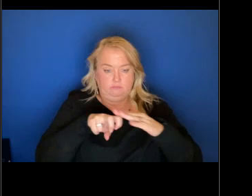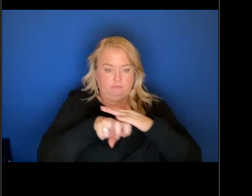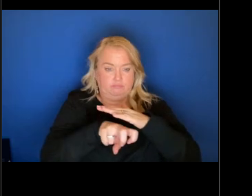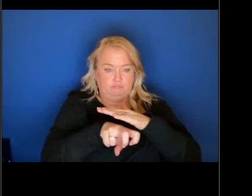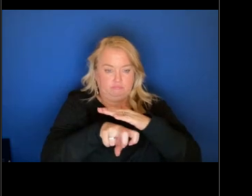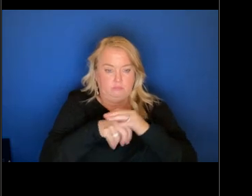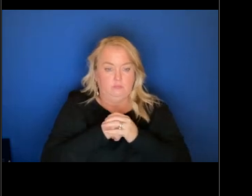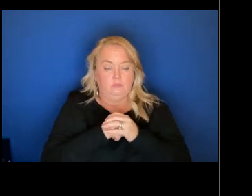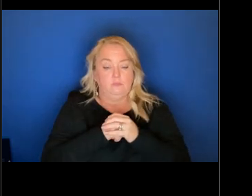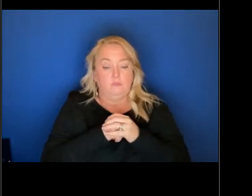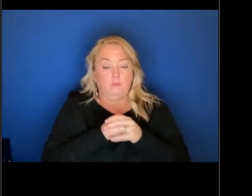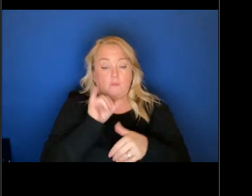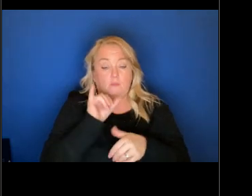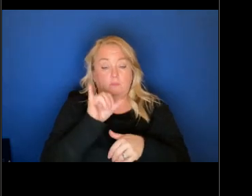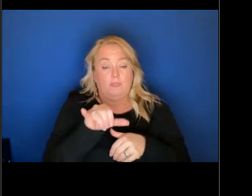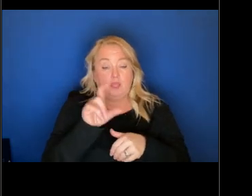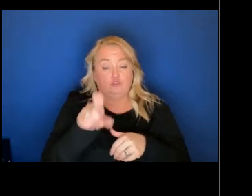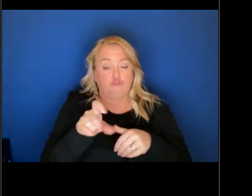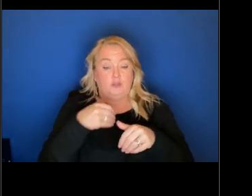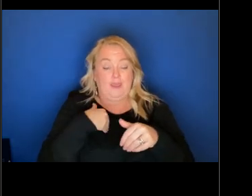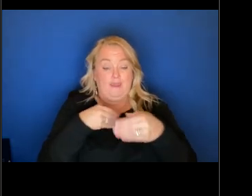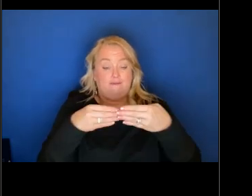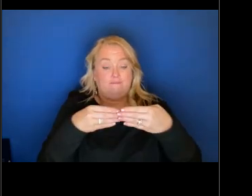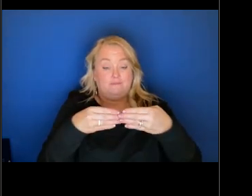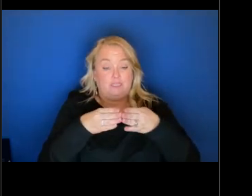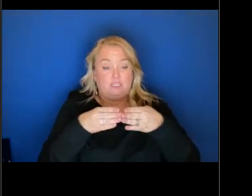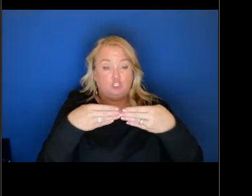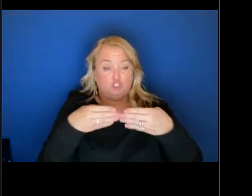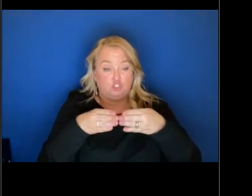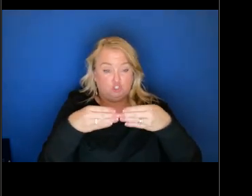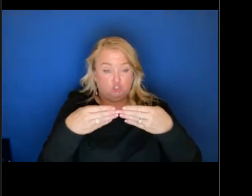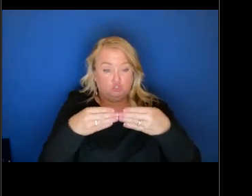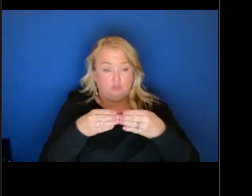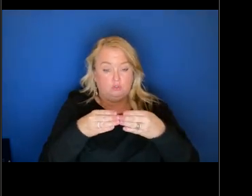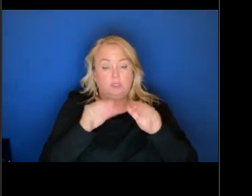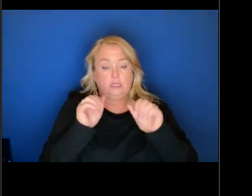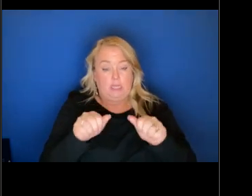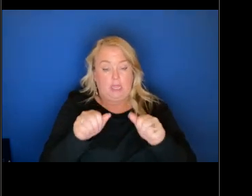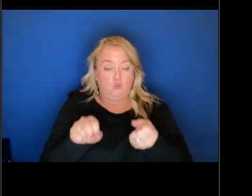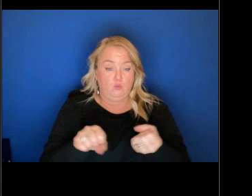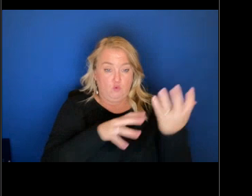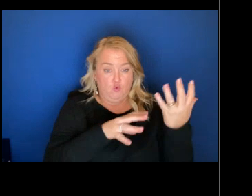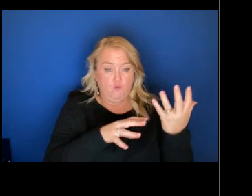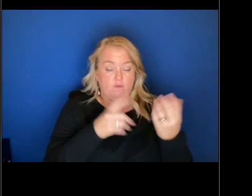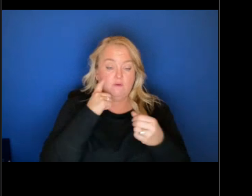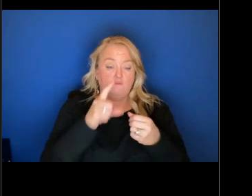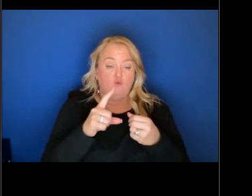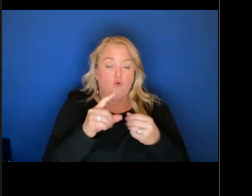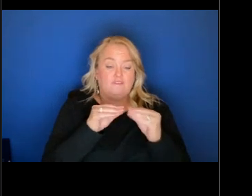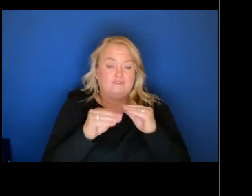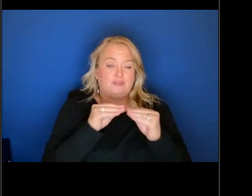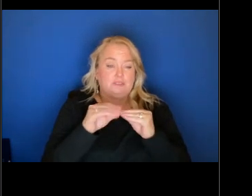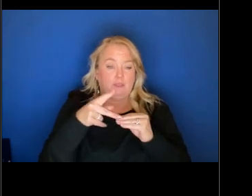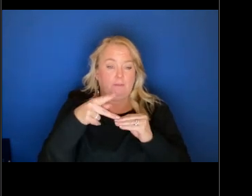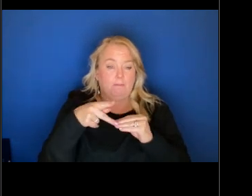The panel should be hinged or otherwise removable so the pipes can be serviced